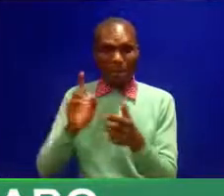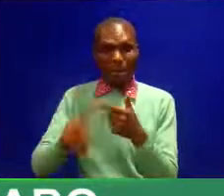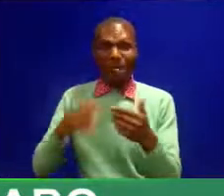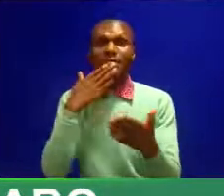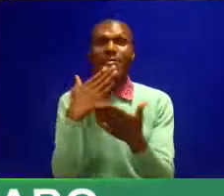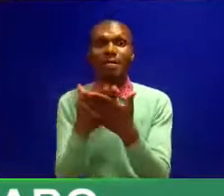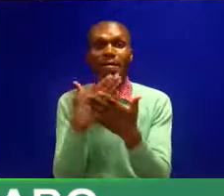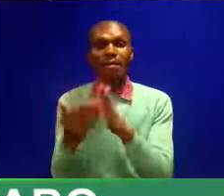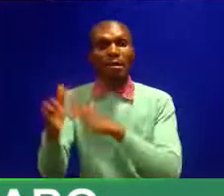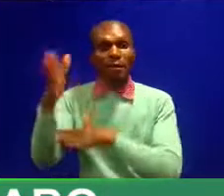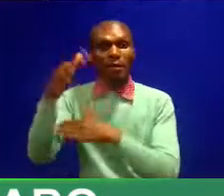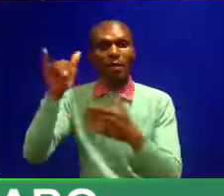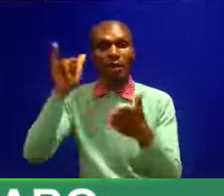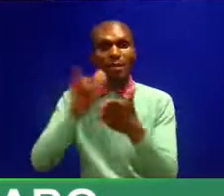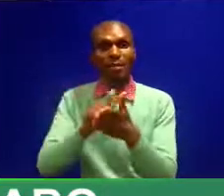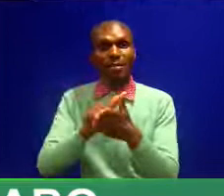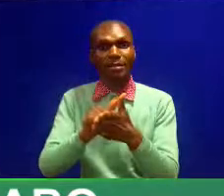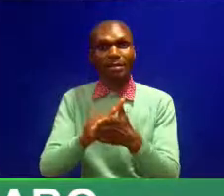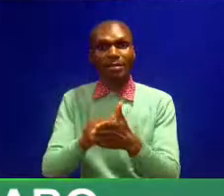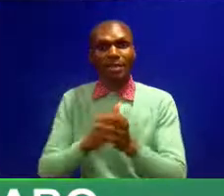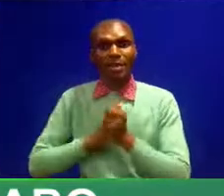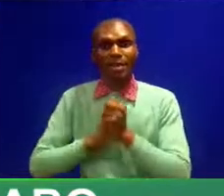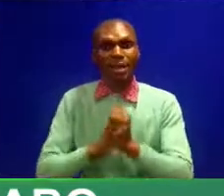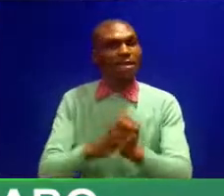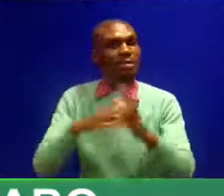God that he saw us through.